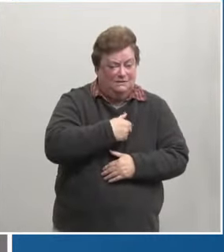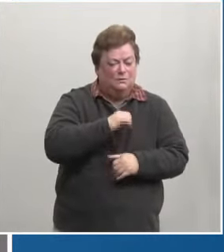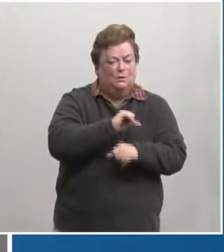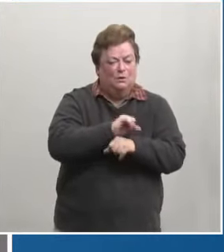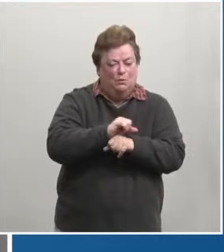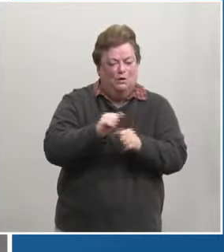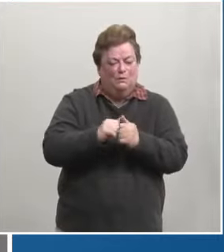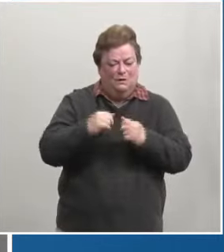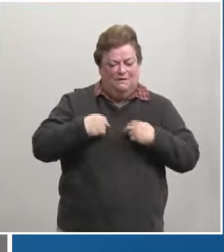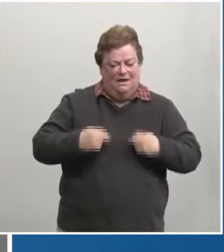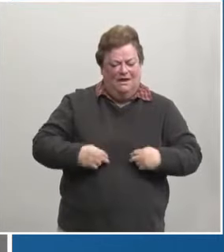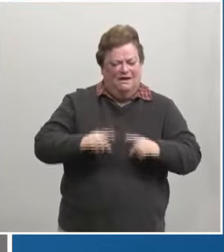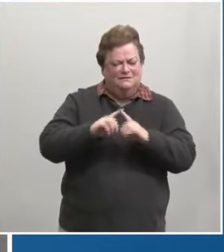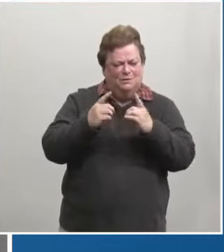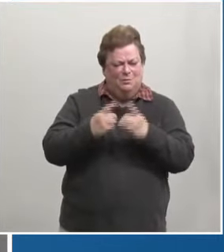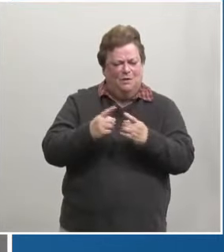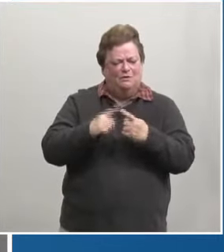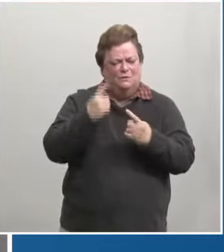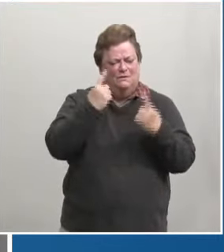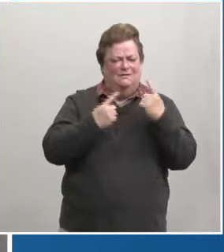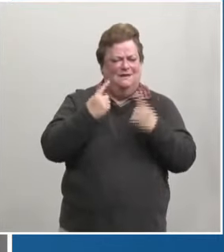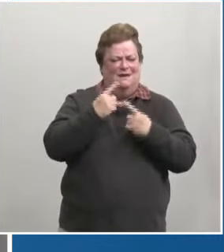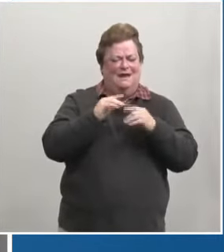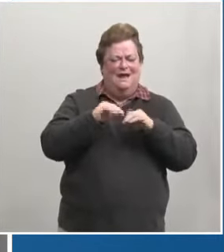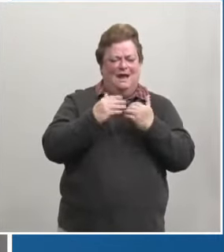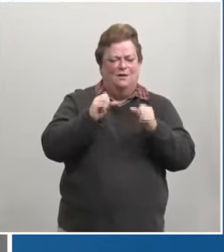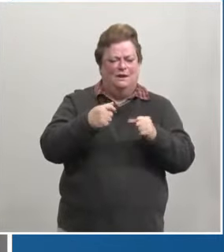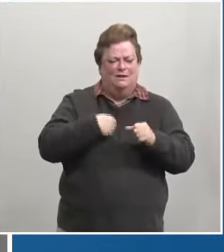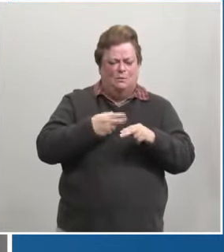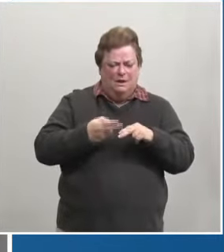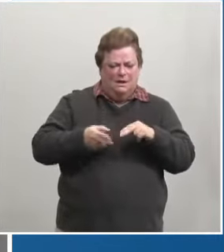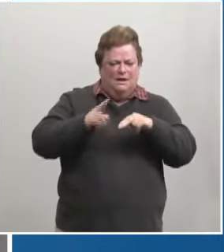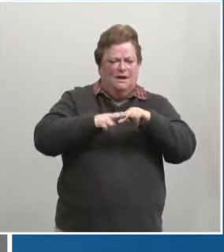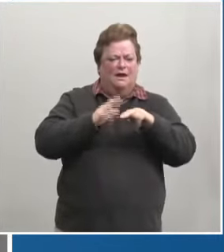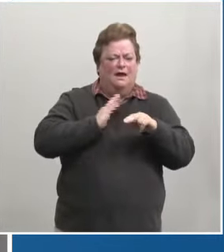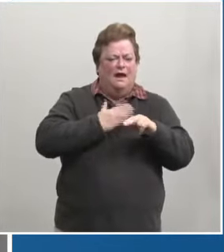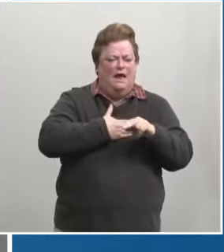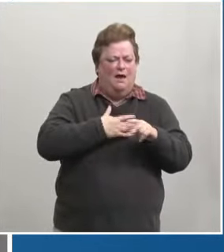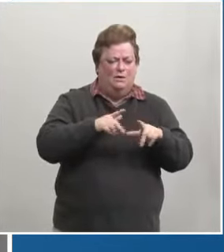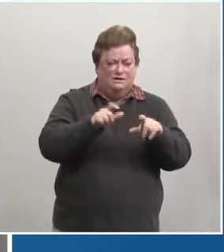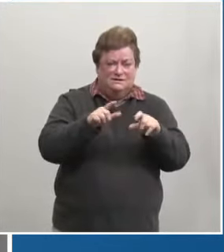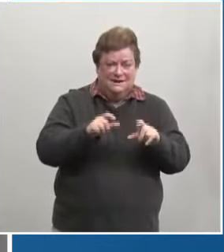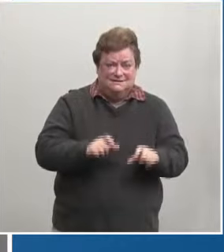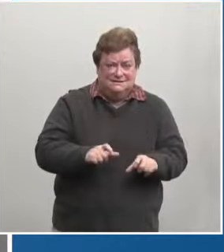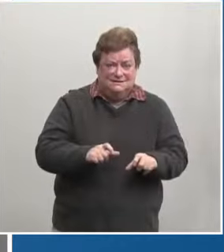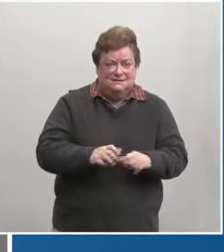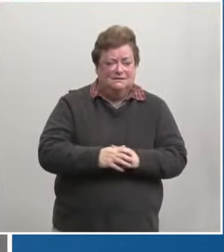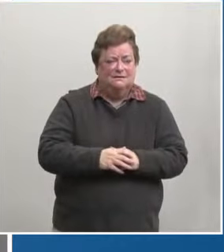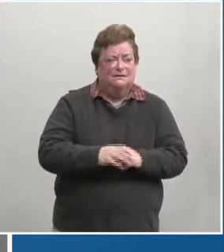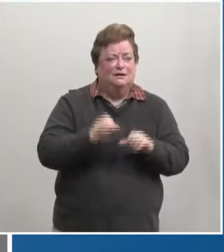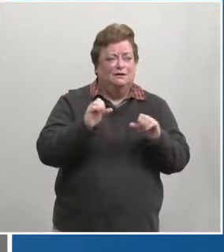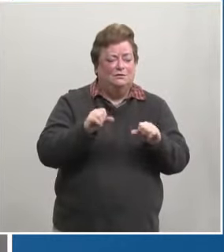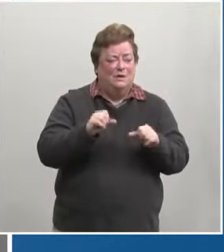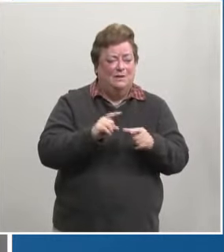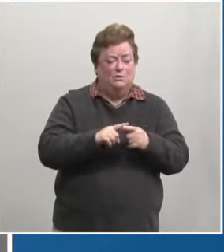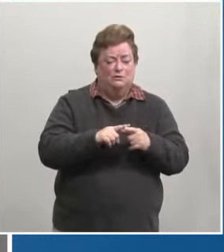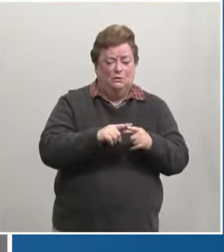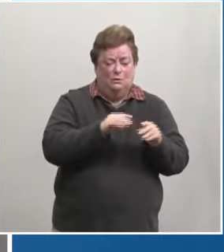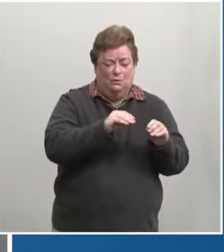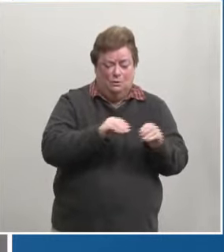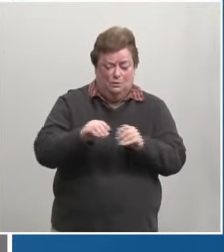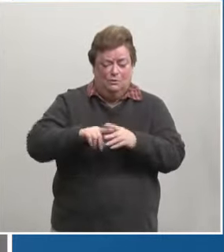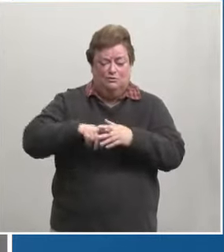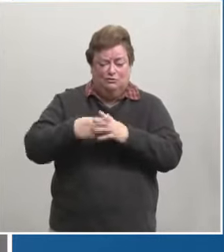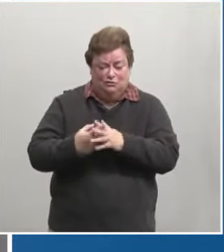Lancaster County Health Department to consider how we could enhance our testing to be able to move into that spring